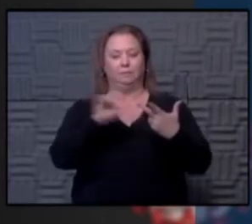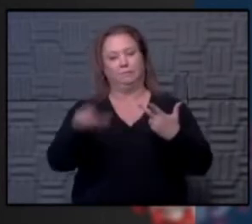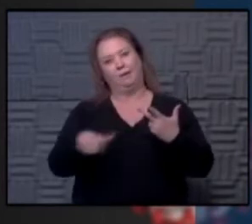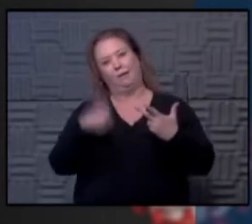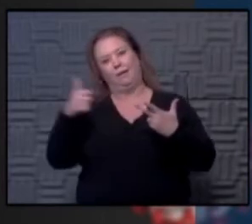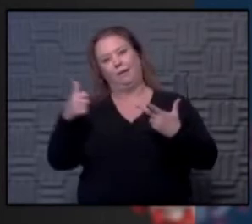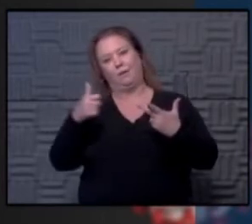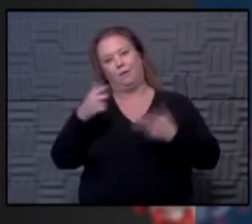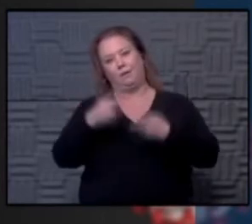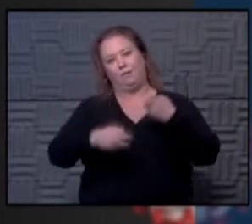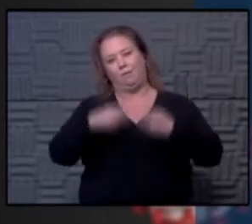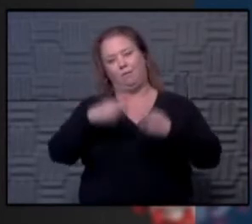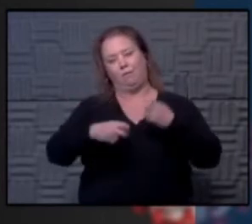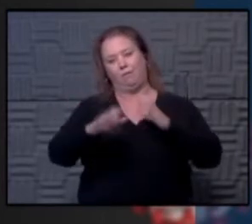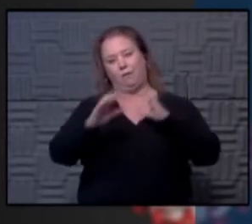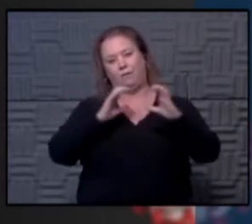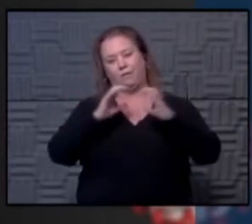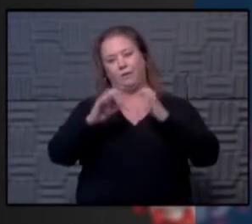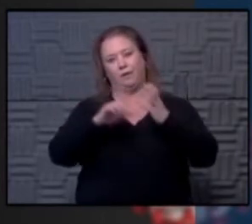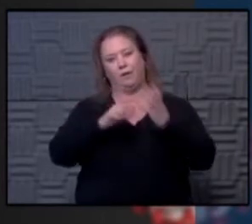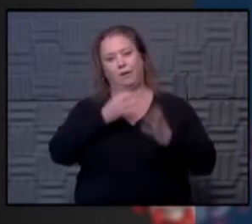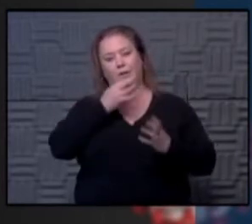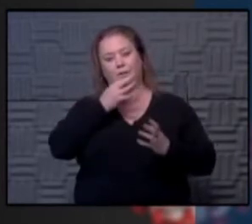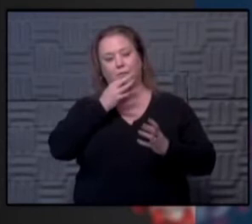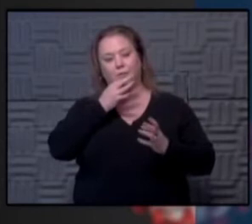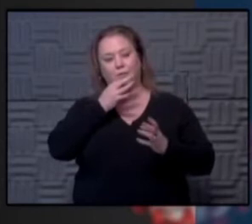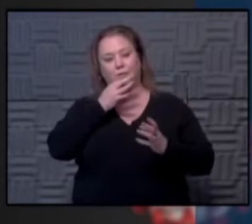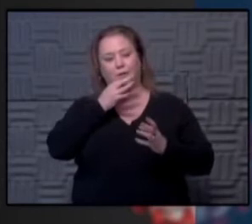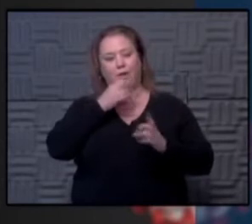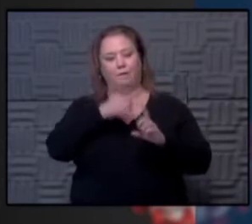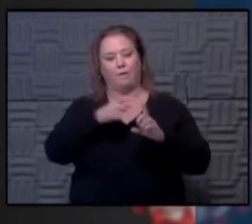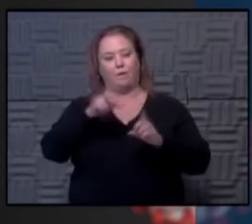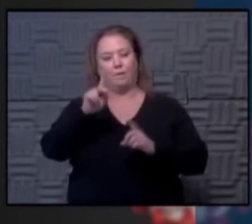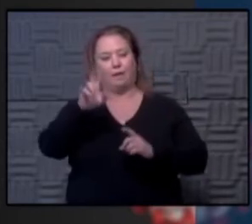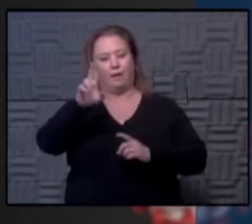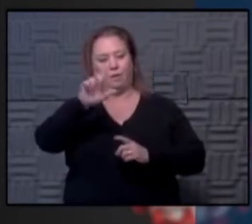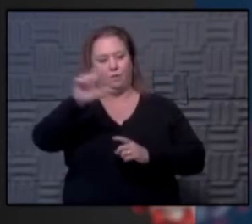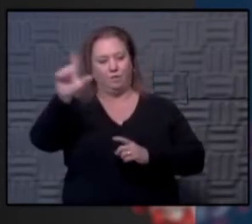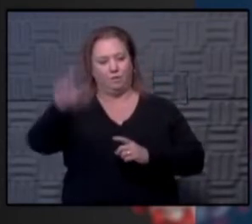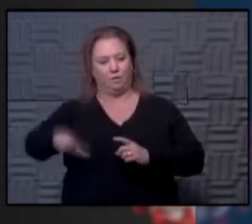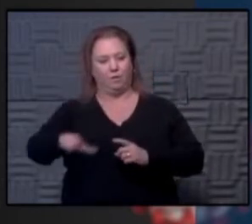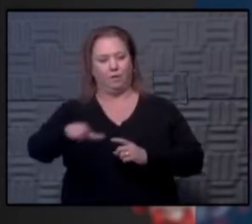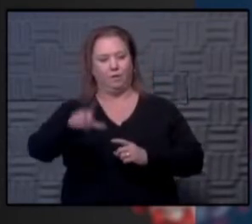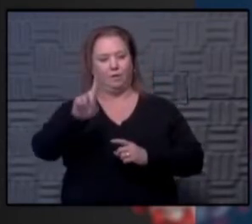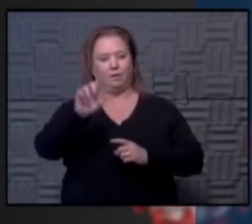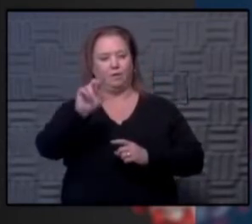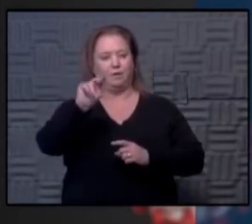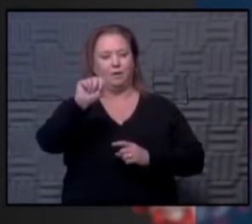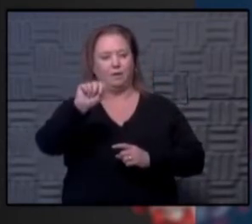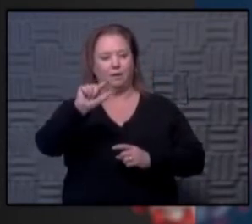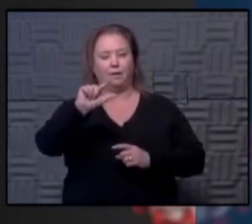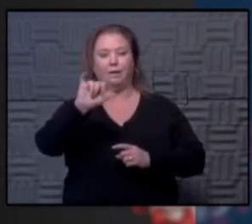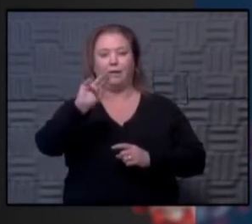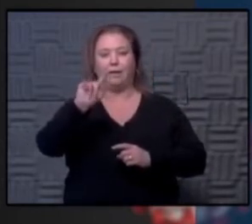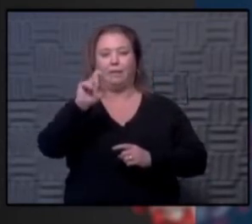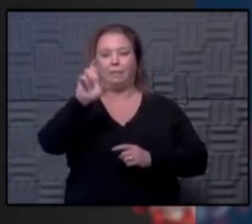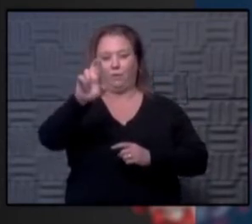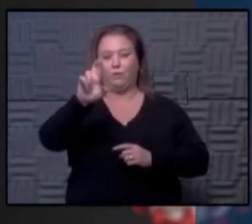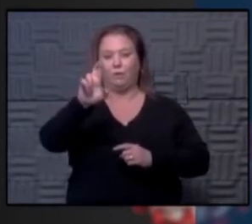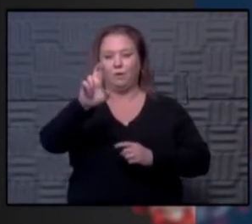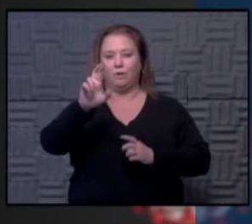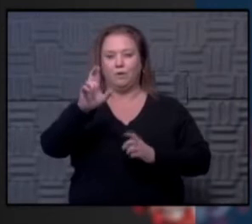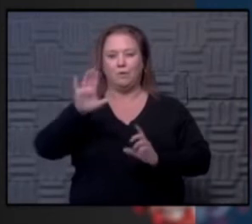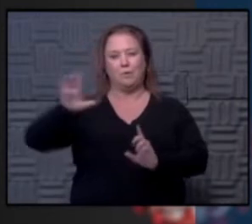other difficult conversations. Our experts joining us are from KU in Lawrence. Professor Donna Ginther will offer a